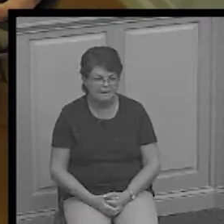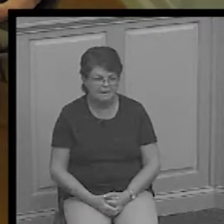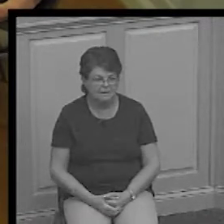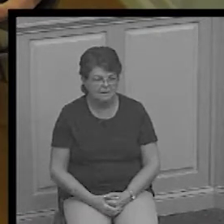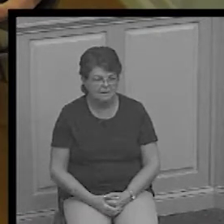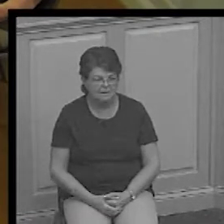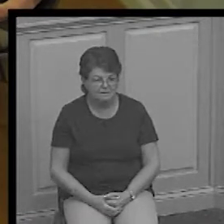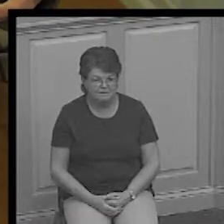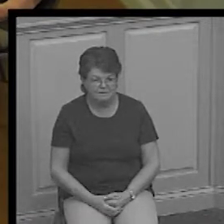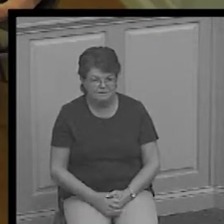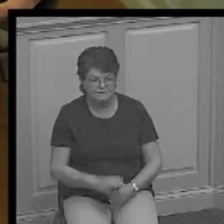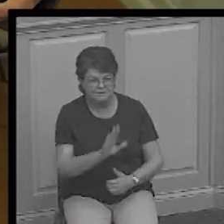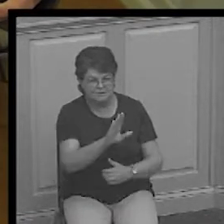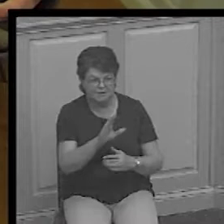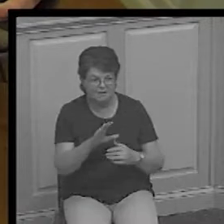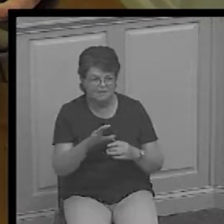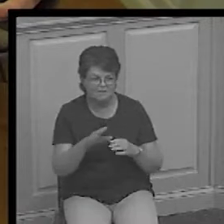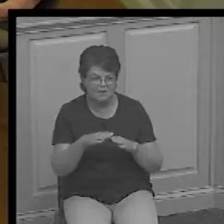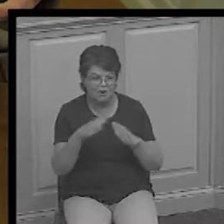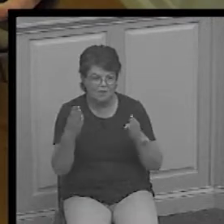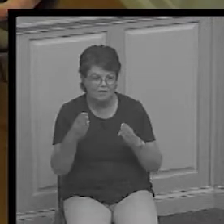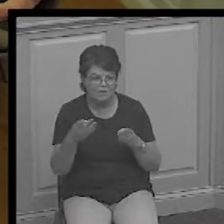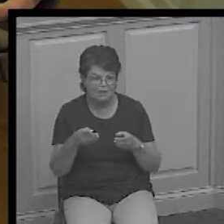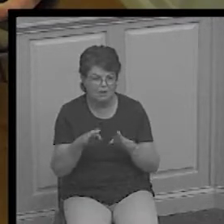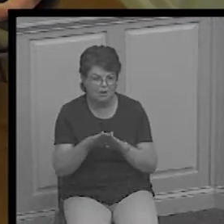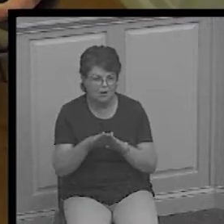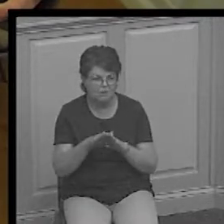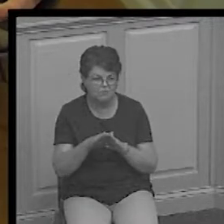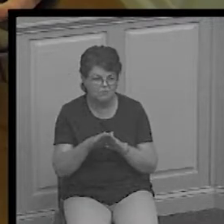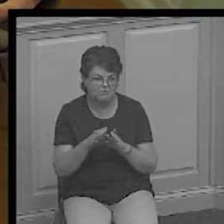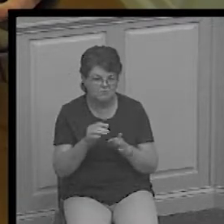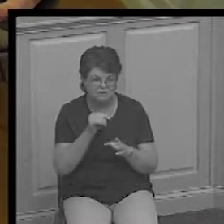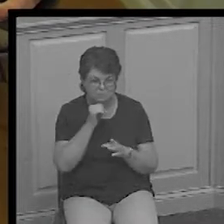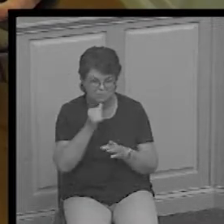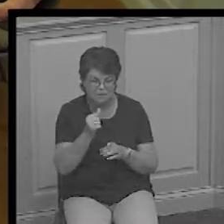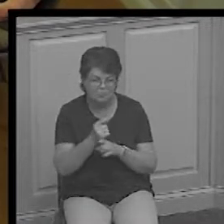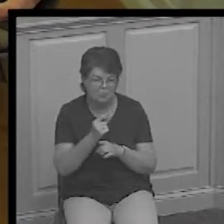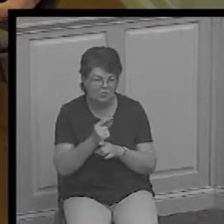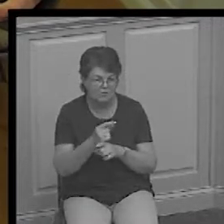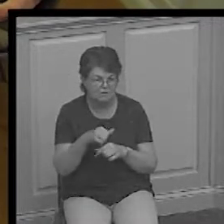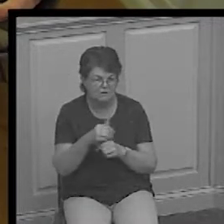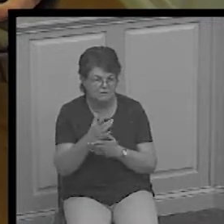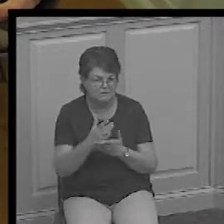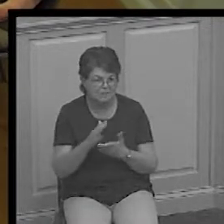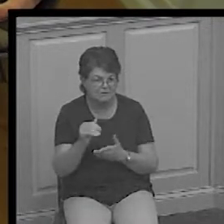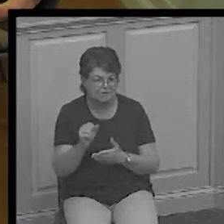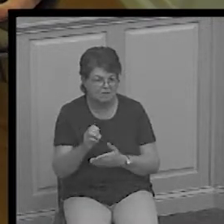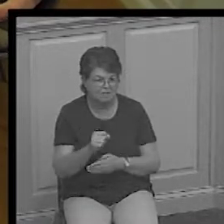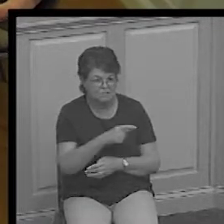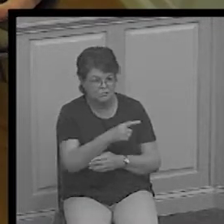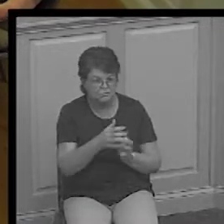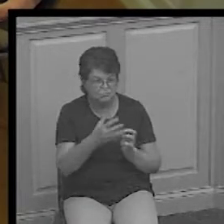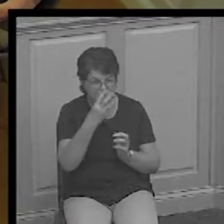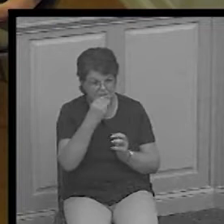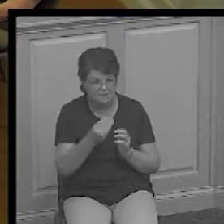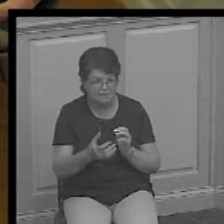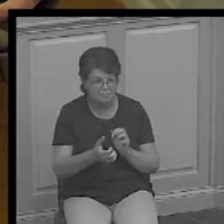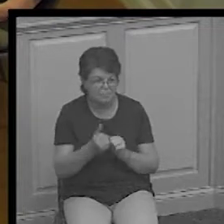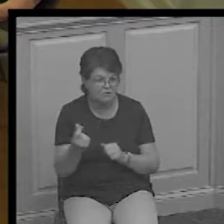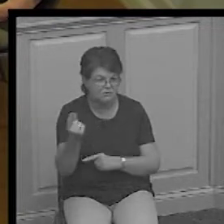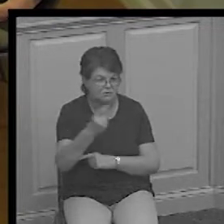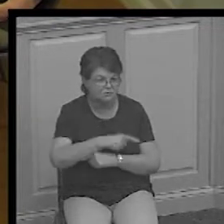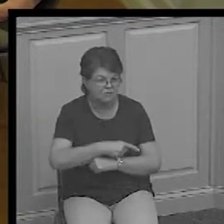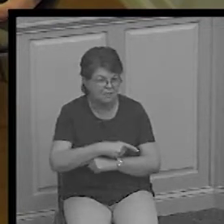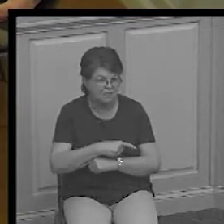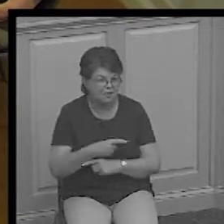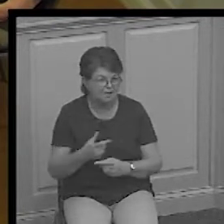good open and closed sign. I think that's appropriate in a lot of cases. But how big, You know, you sleep most of the day, even though you're there, so you can